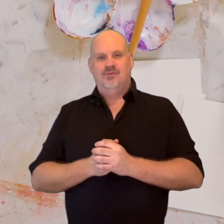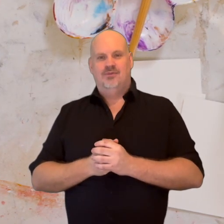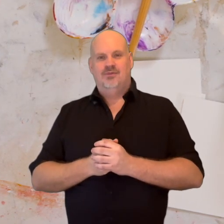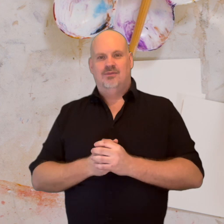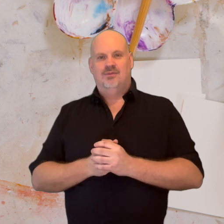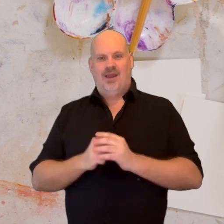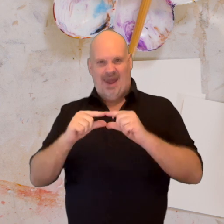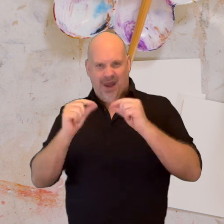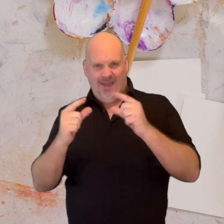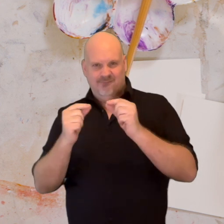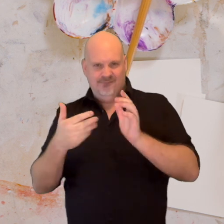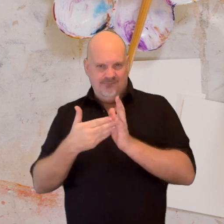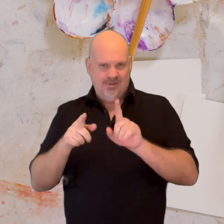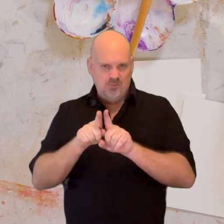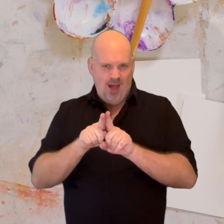and leaves,